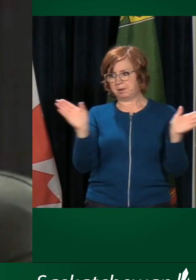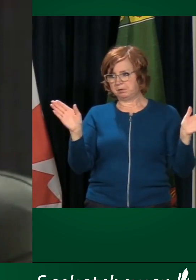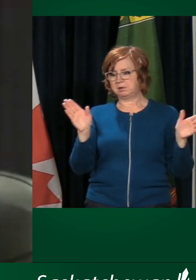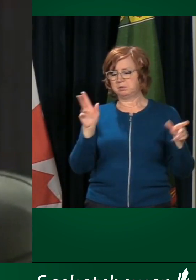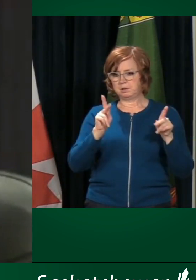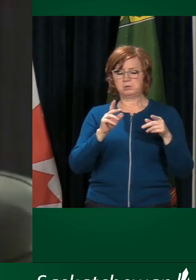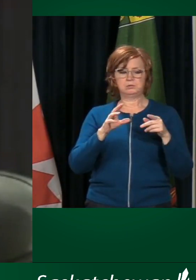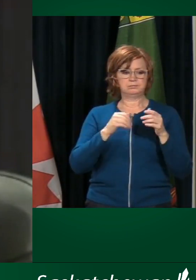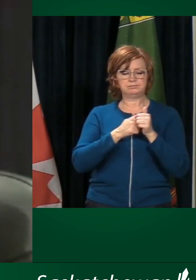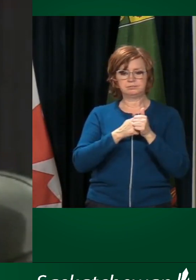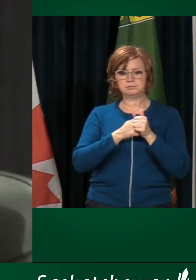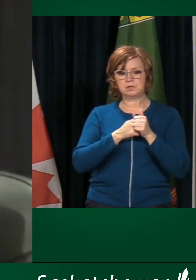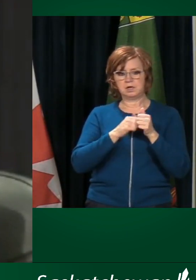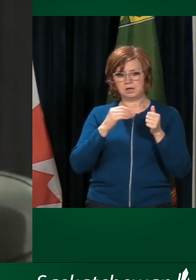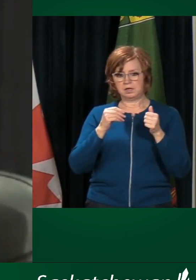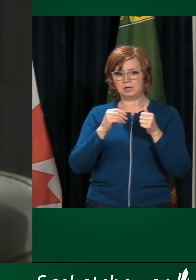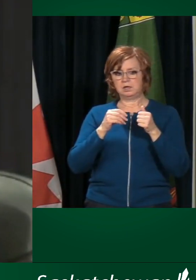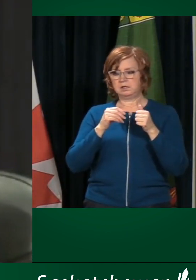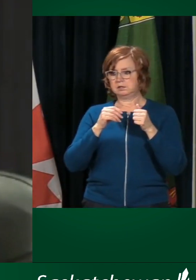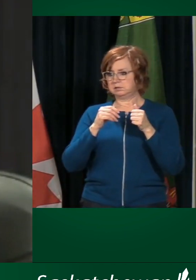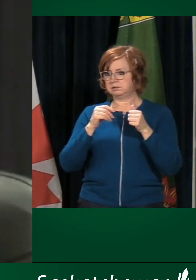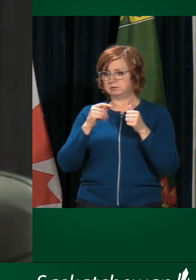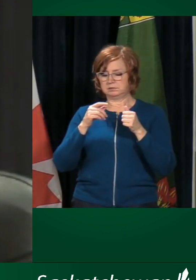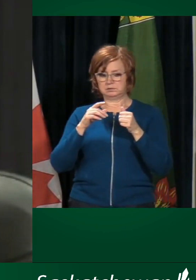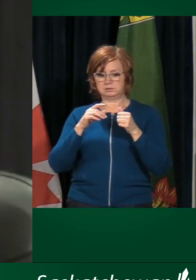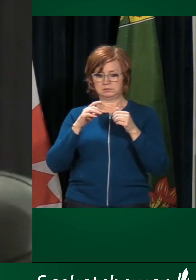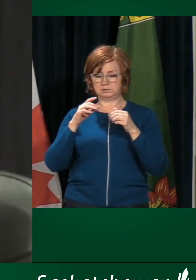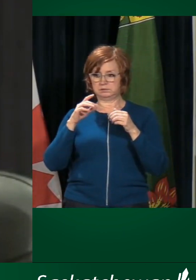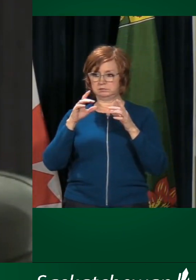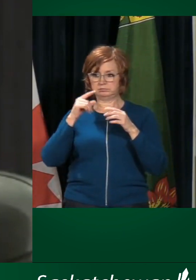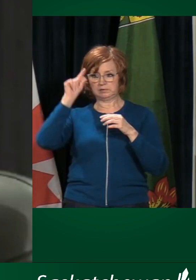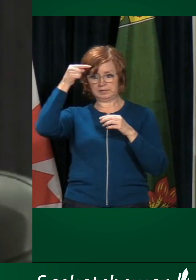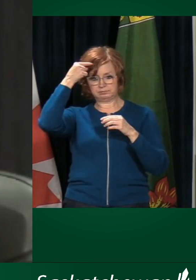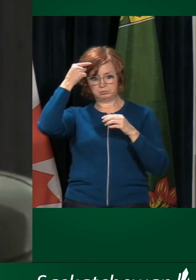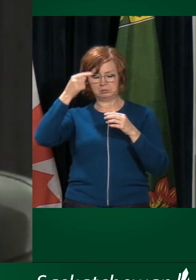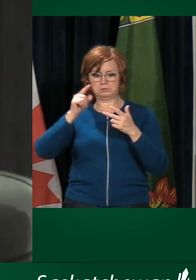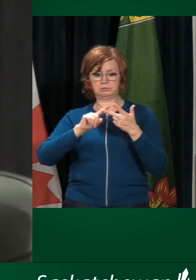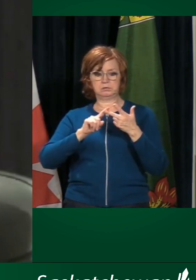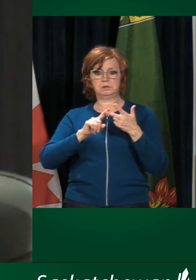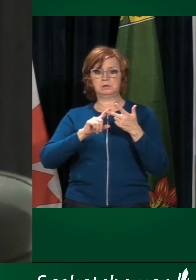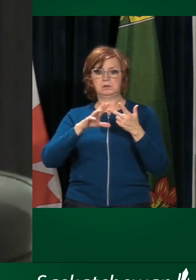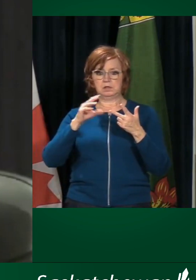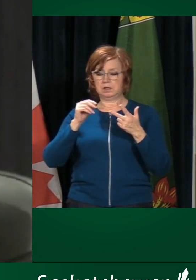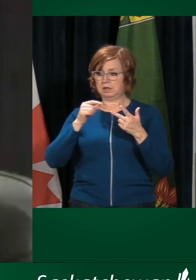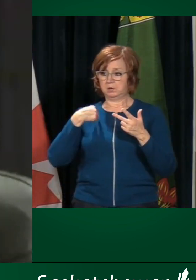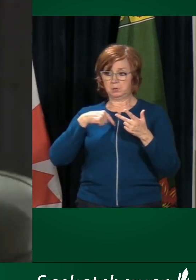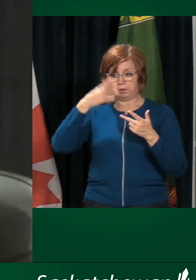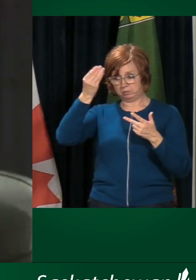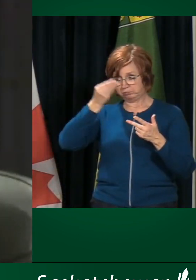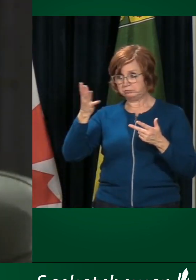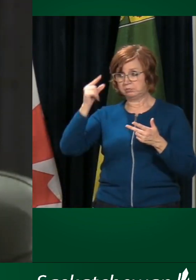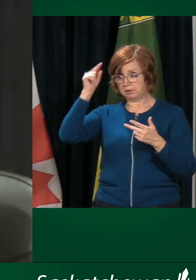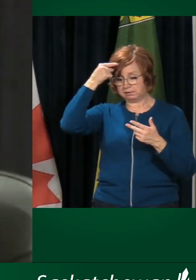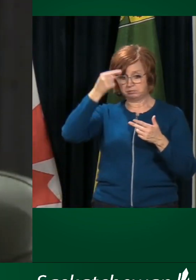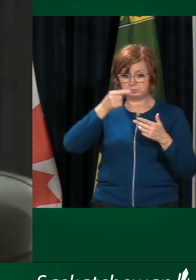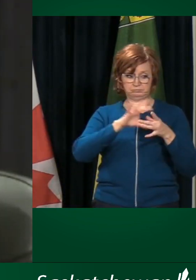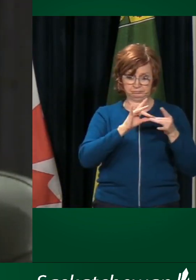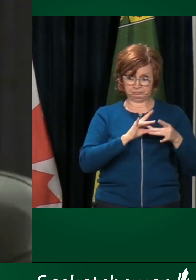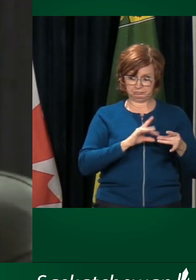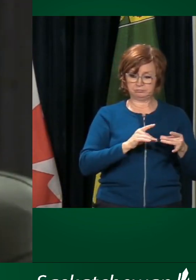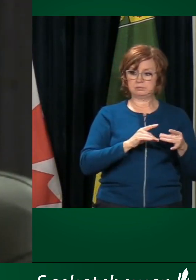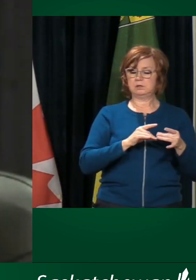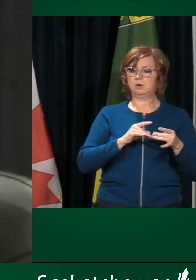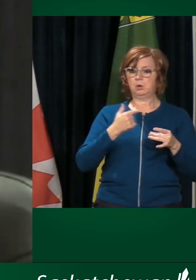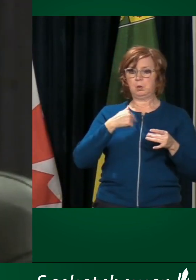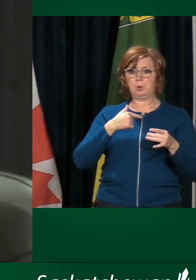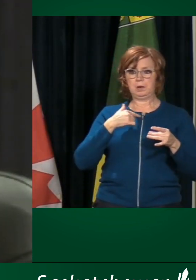we will be working with the Ministry of Health and the Government of Saskatchewan to tell them what we're seeing and try to target initiatives so